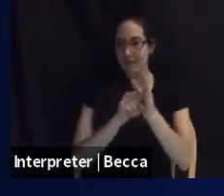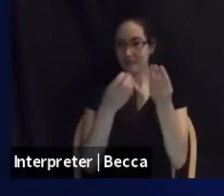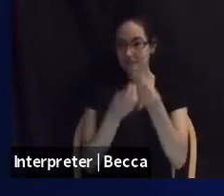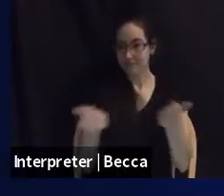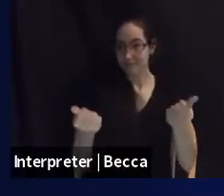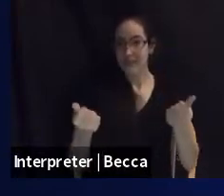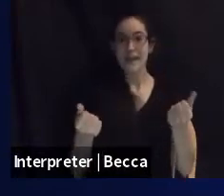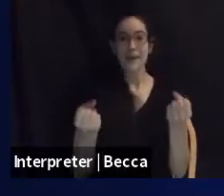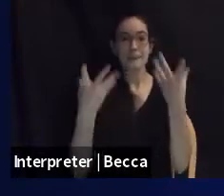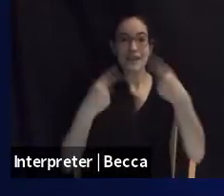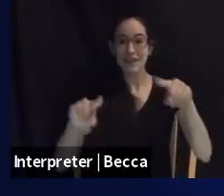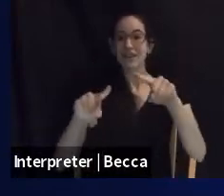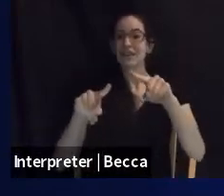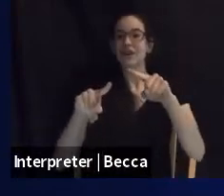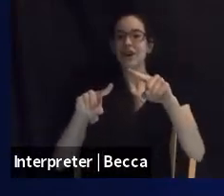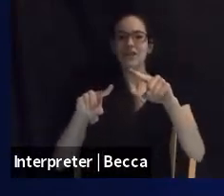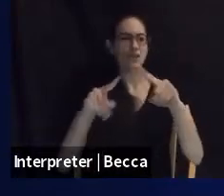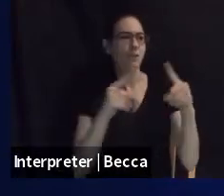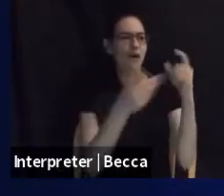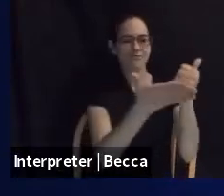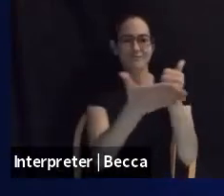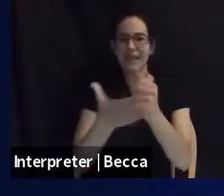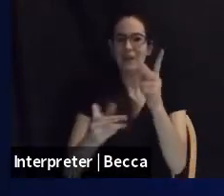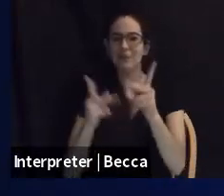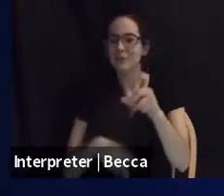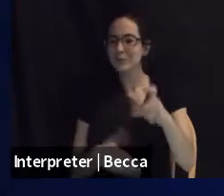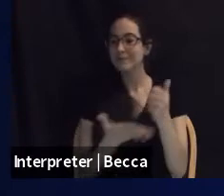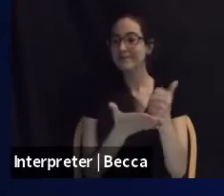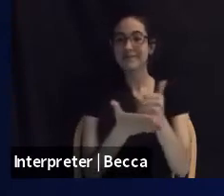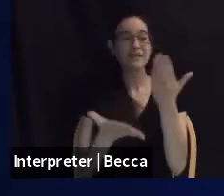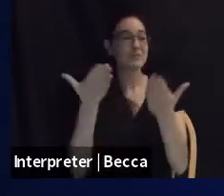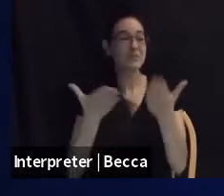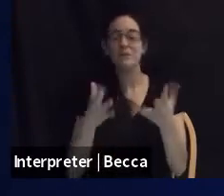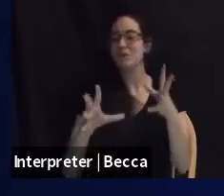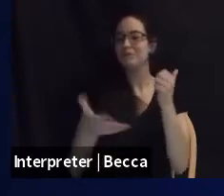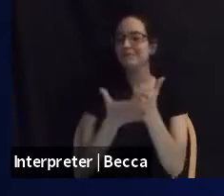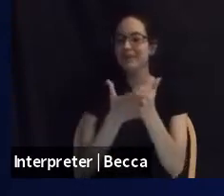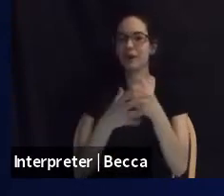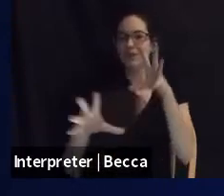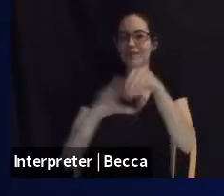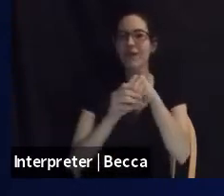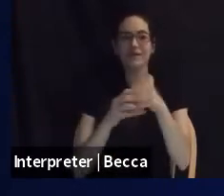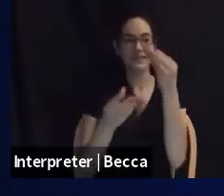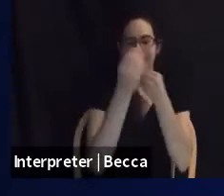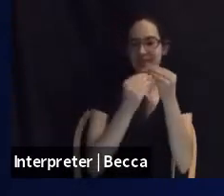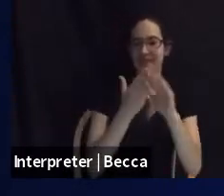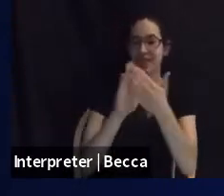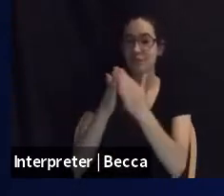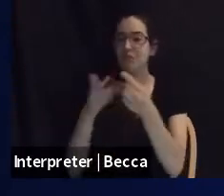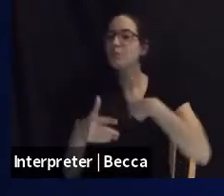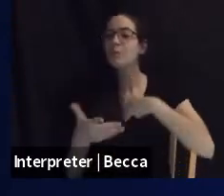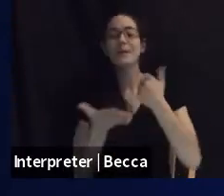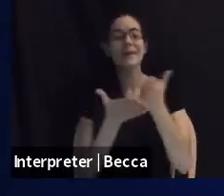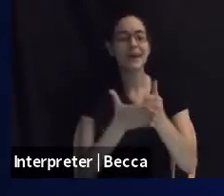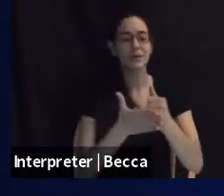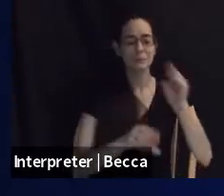you, got out of your homes and you helped people that needed help. Or maybe you were part of Feed the Community at one of our campuses where we fed thousands of